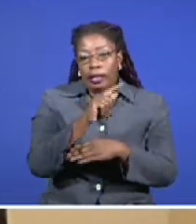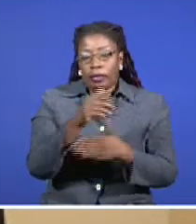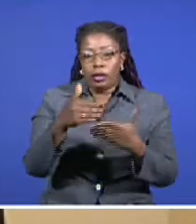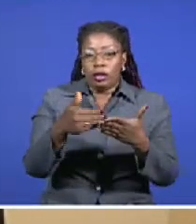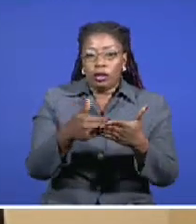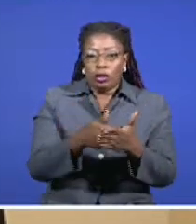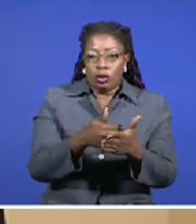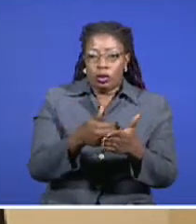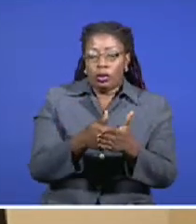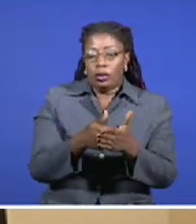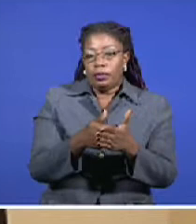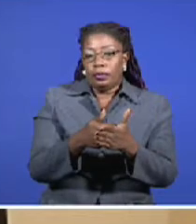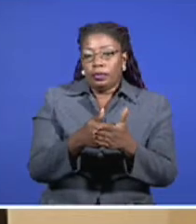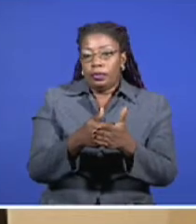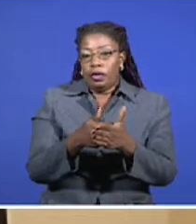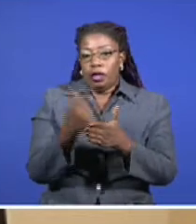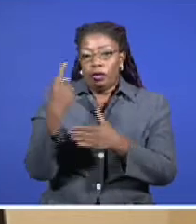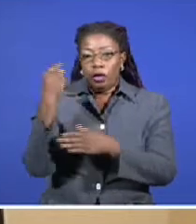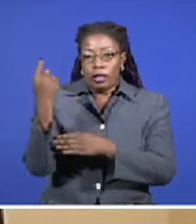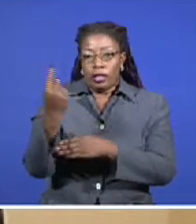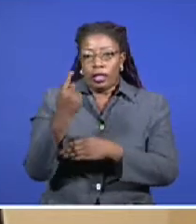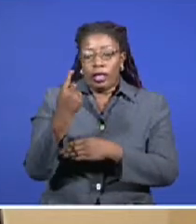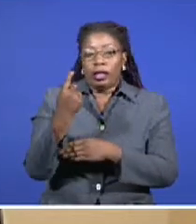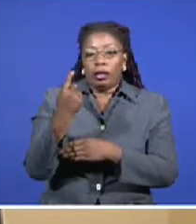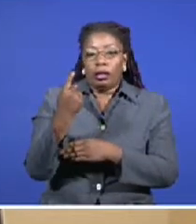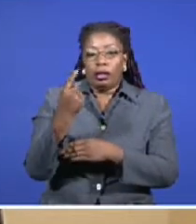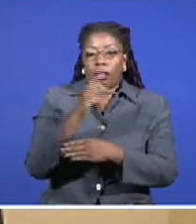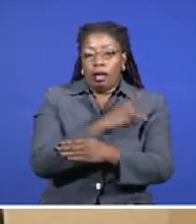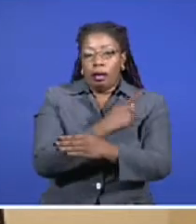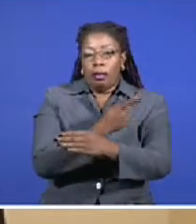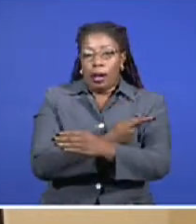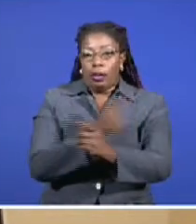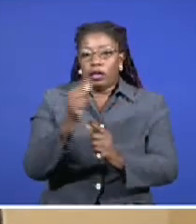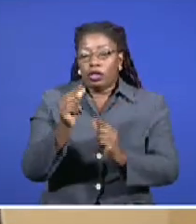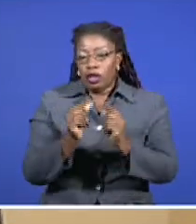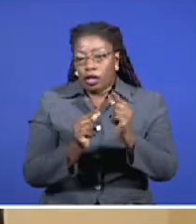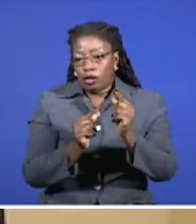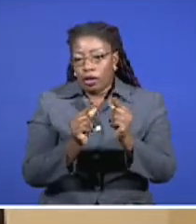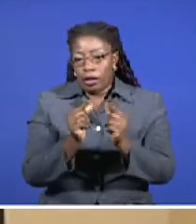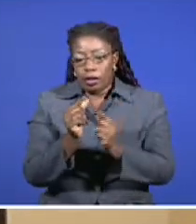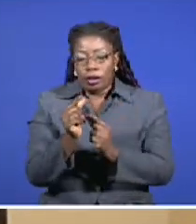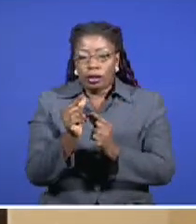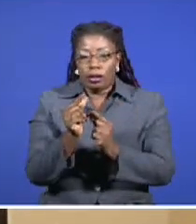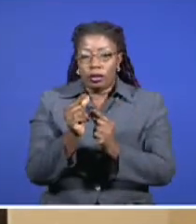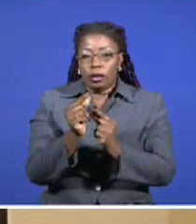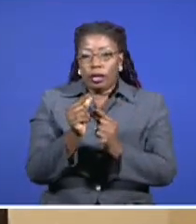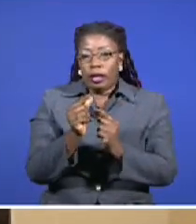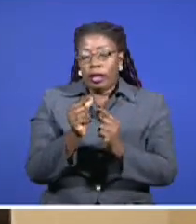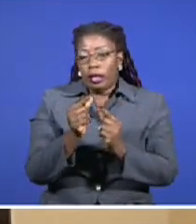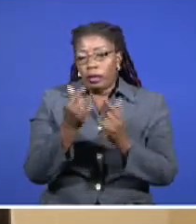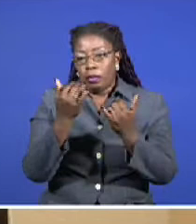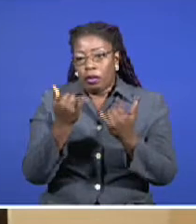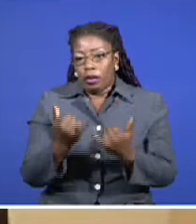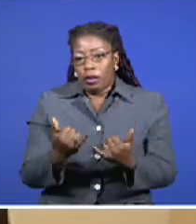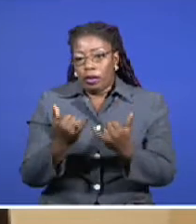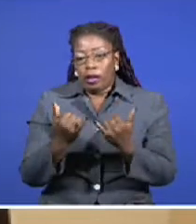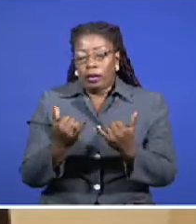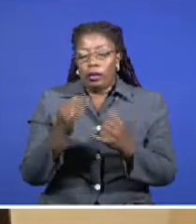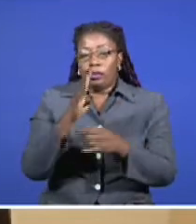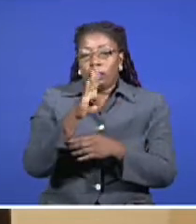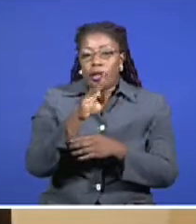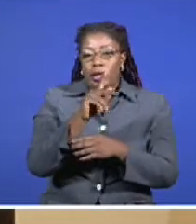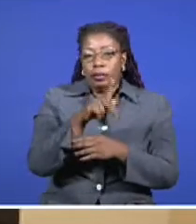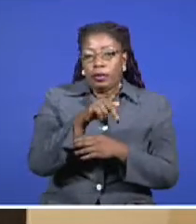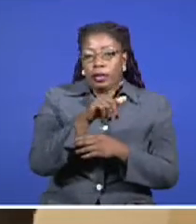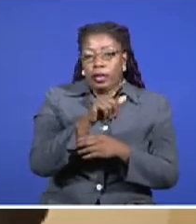best-in-class efficiencies for single-cycle power generation. The new facility will not only modernize B.P.L's fleet,